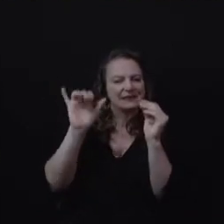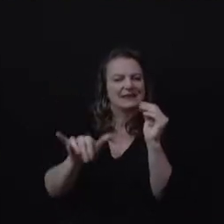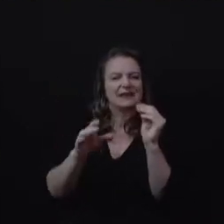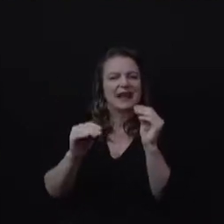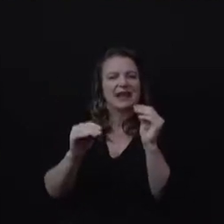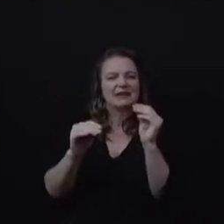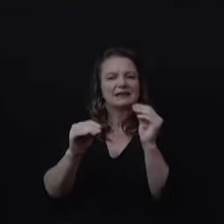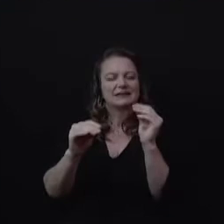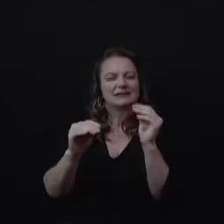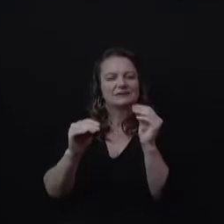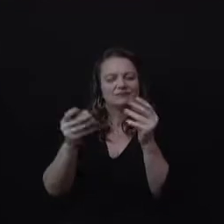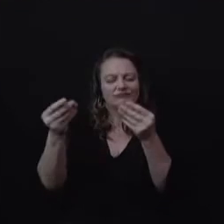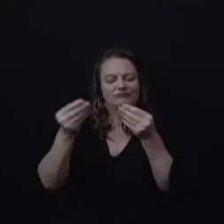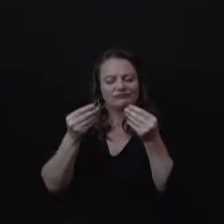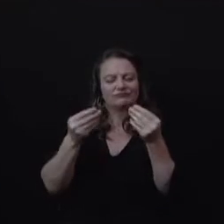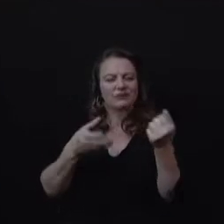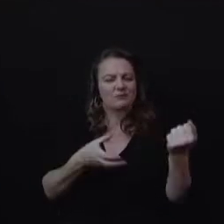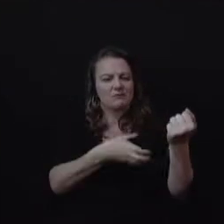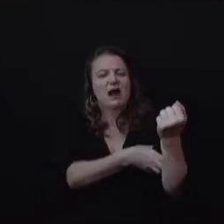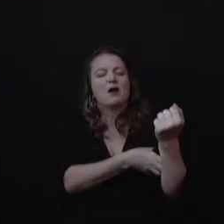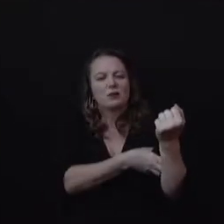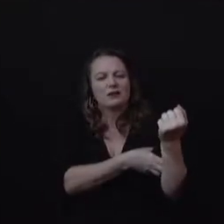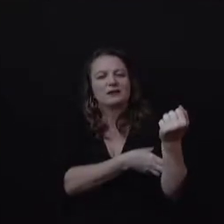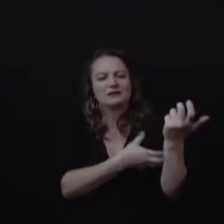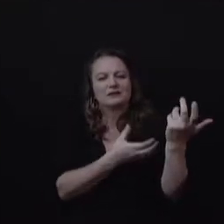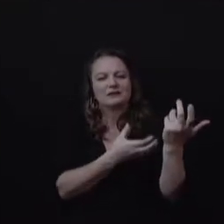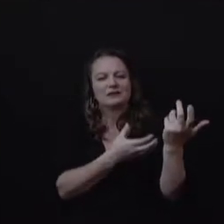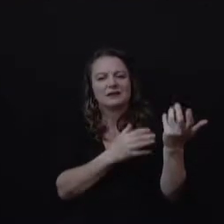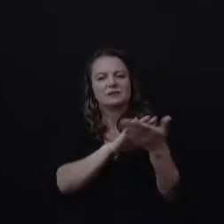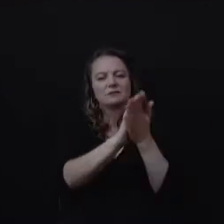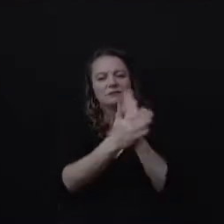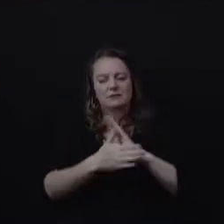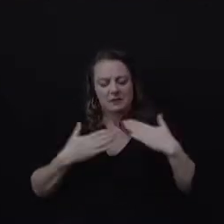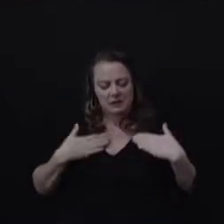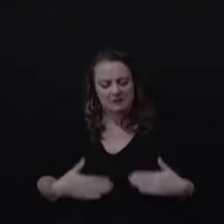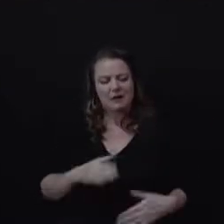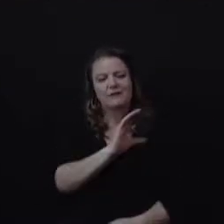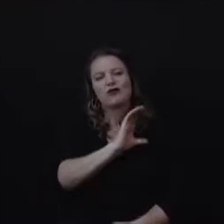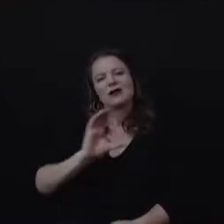this as the body of Christ.